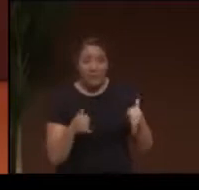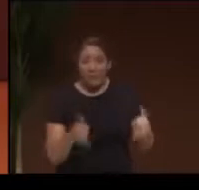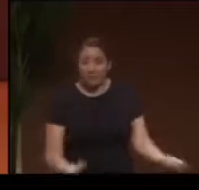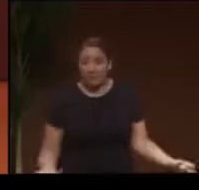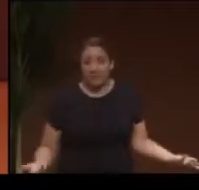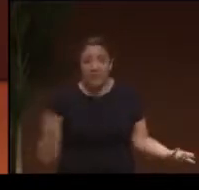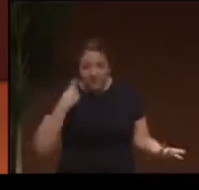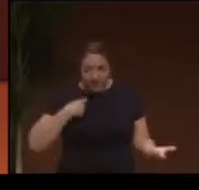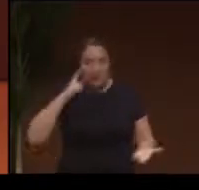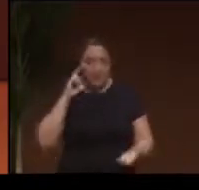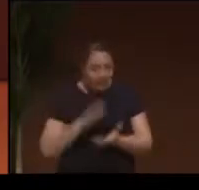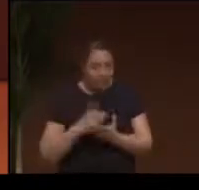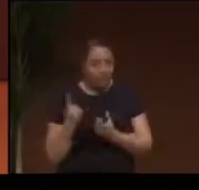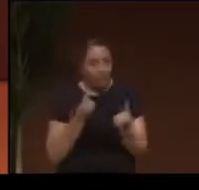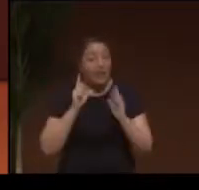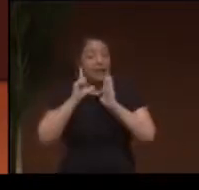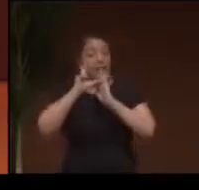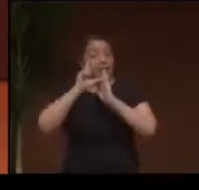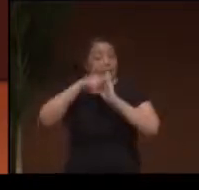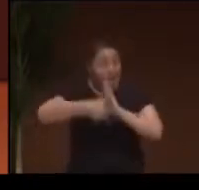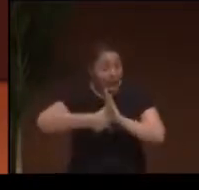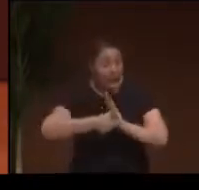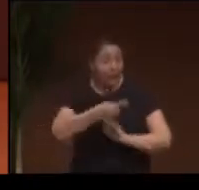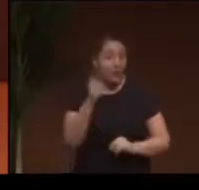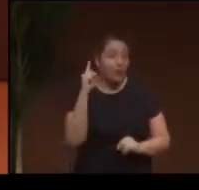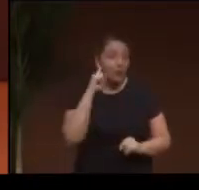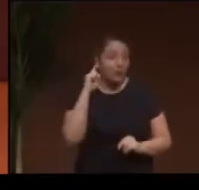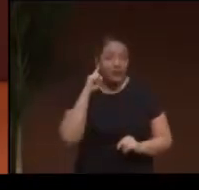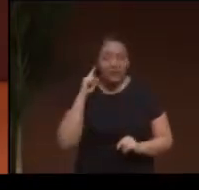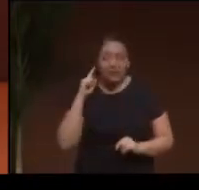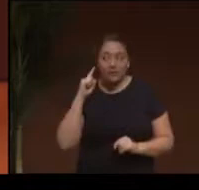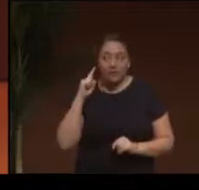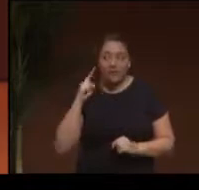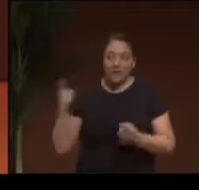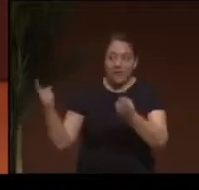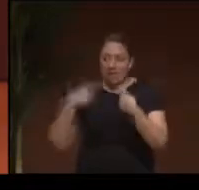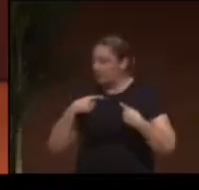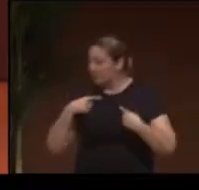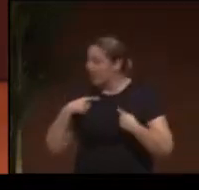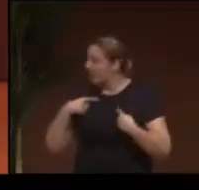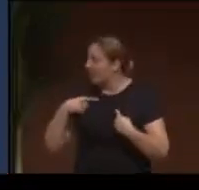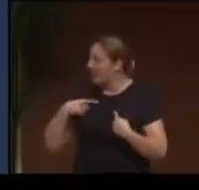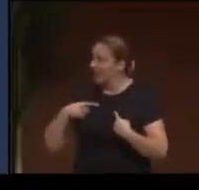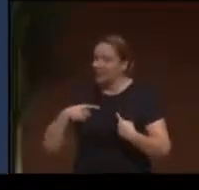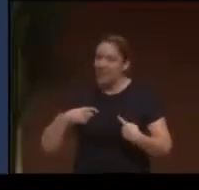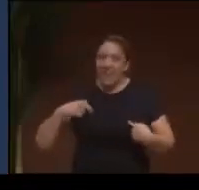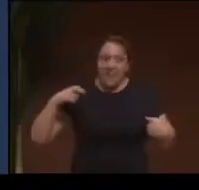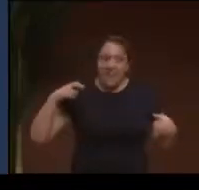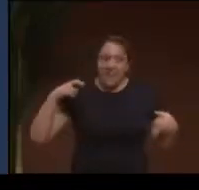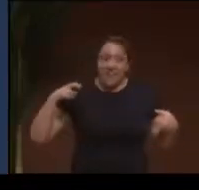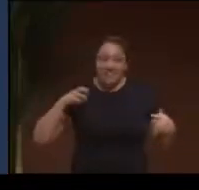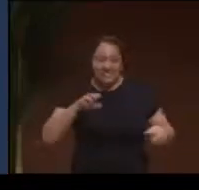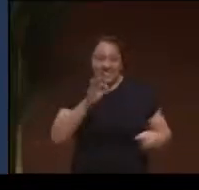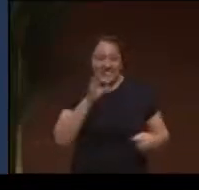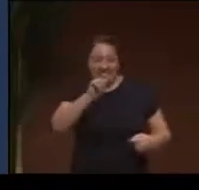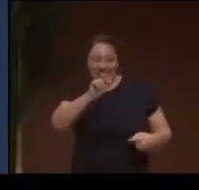believed in what we were doing. And then later on, we heard, here comes these freaking Tainos. But we were